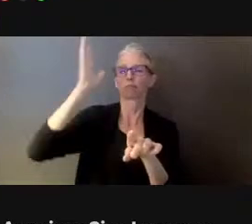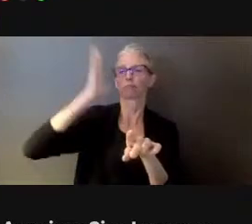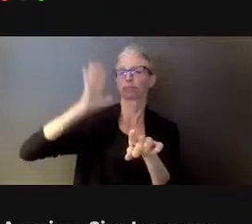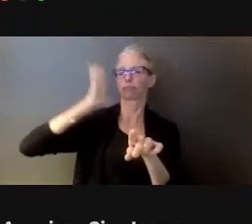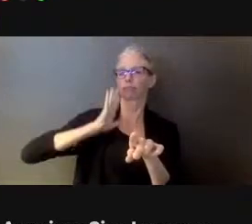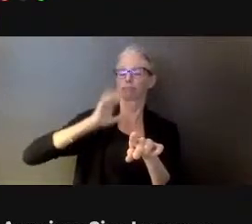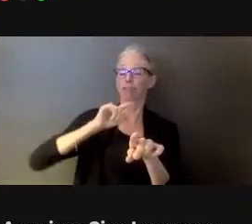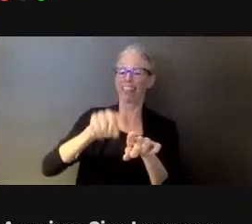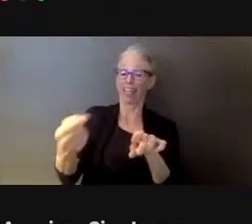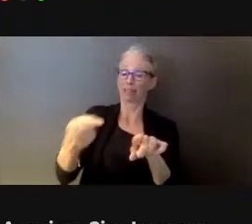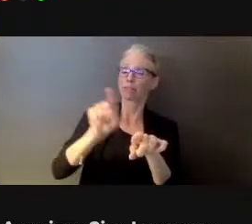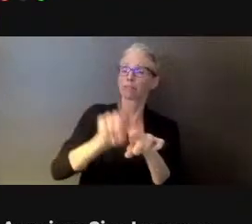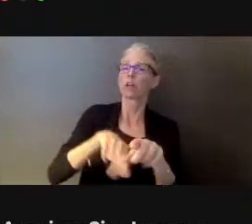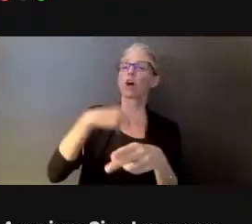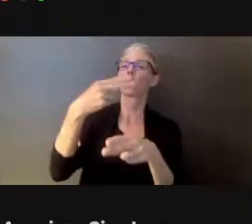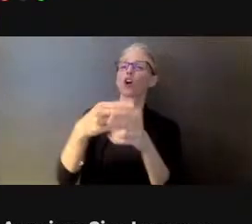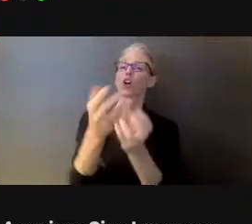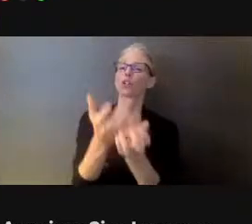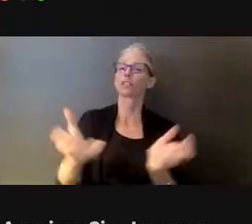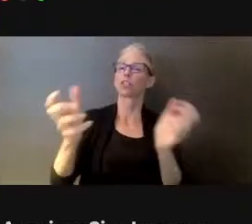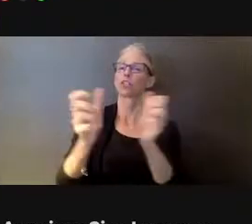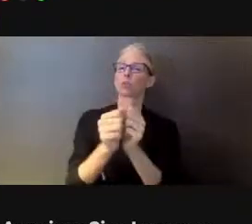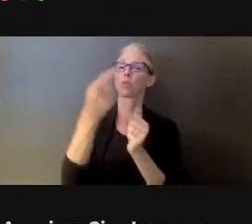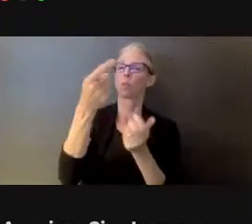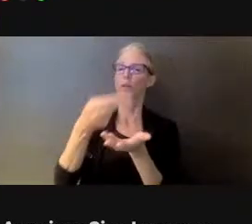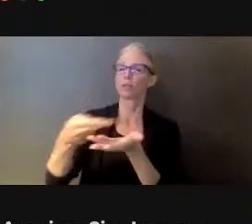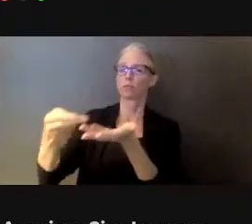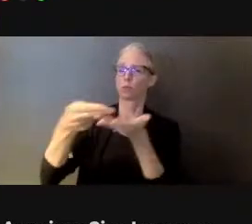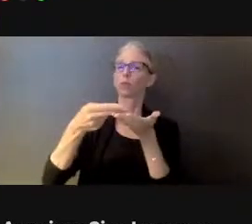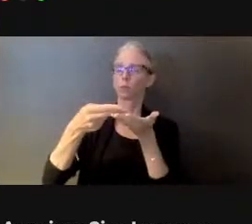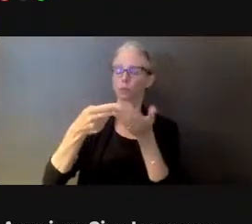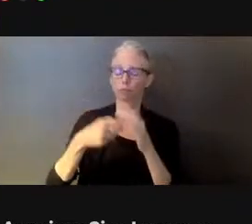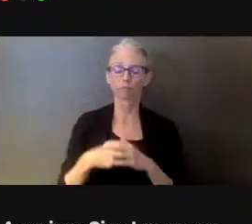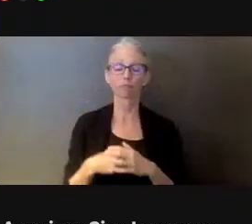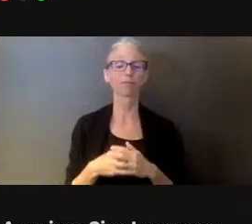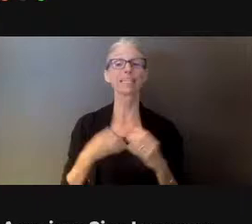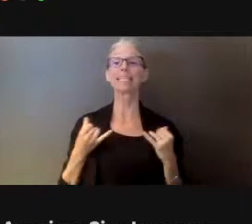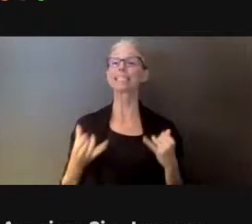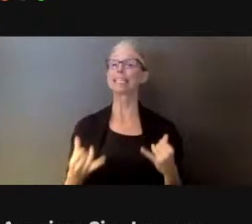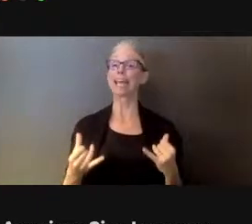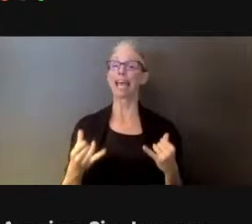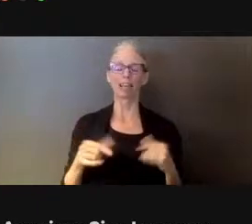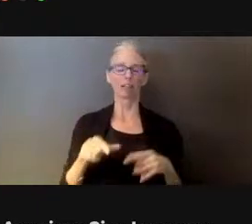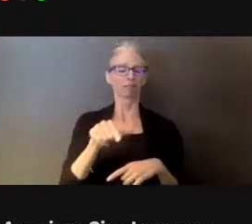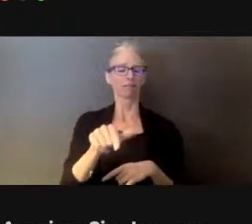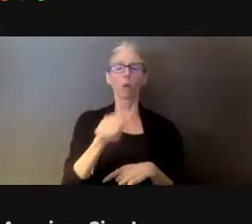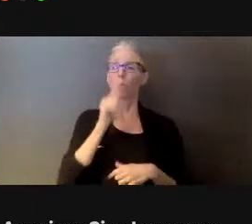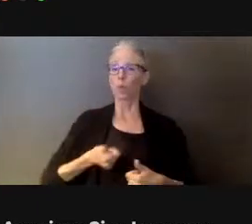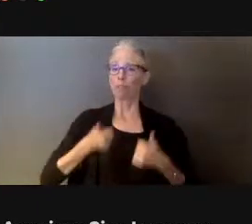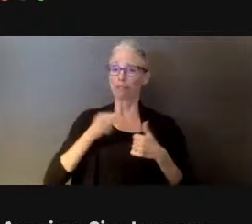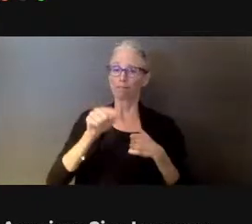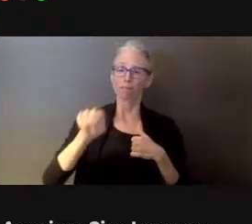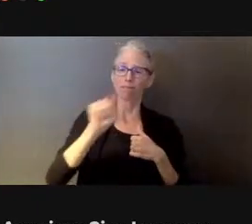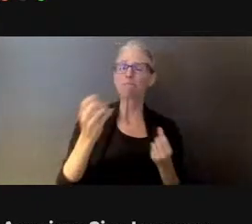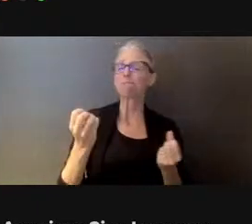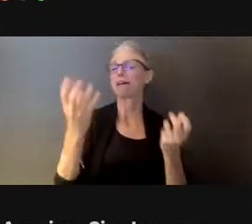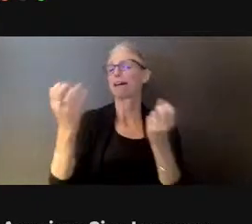Today, this land is now home to many, including the First Nations peoples, as well as Métis and Inuit